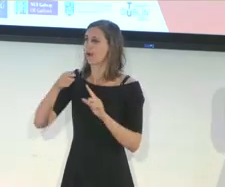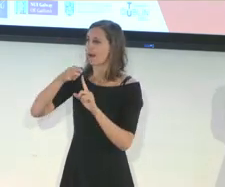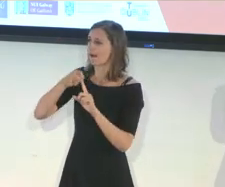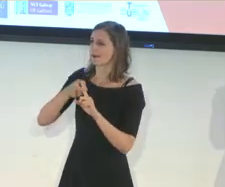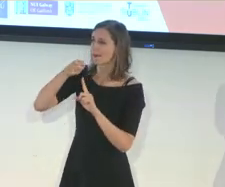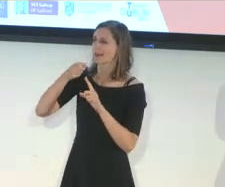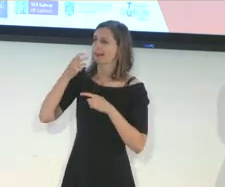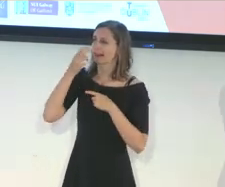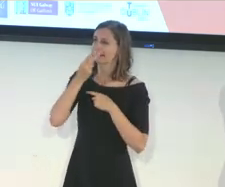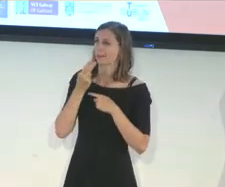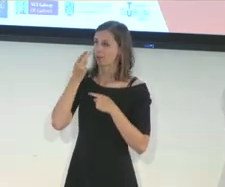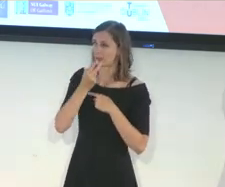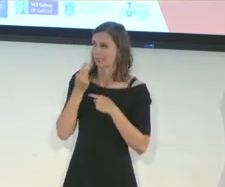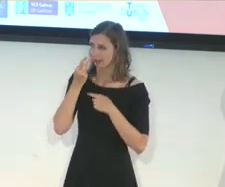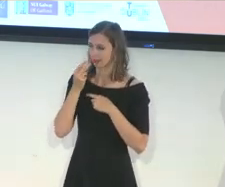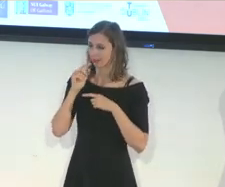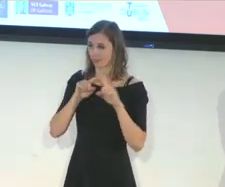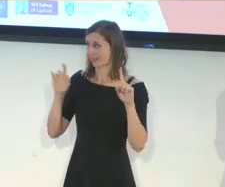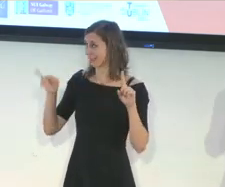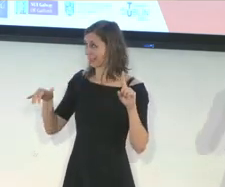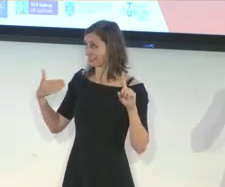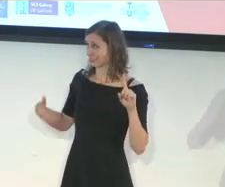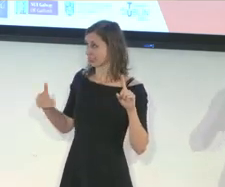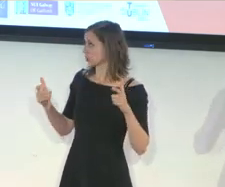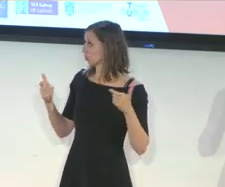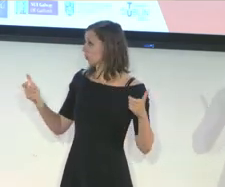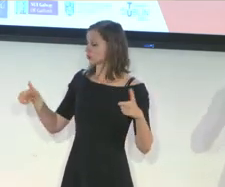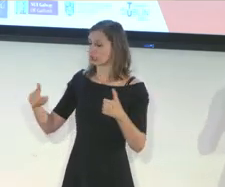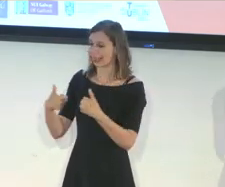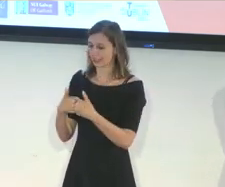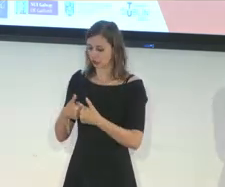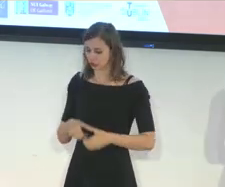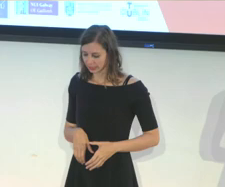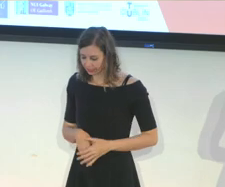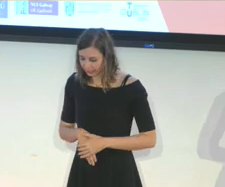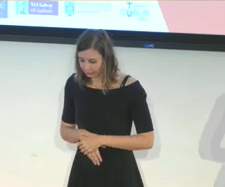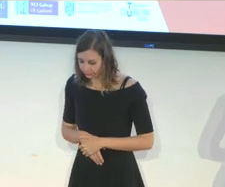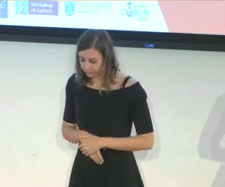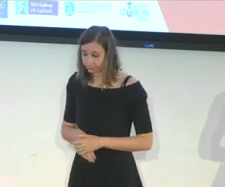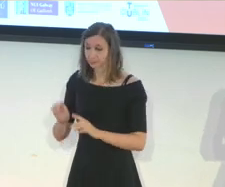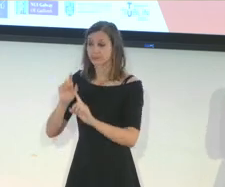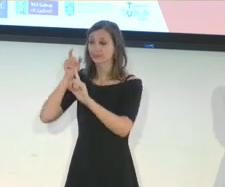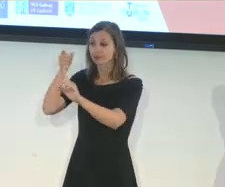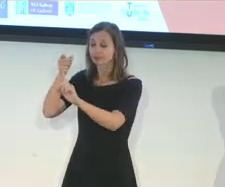remains a huge challenge. The aim of this project is advancement of